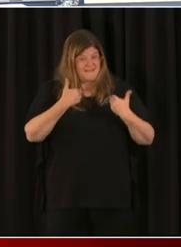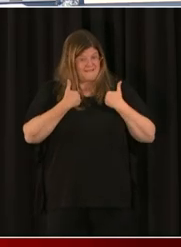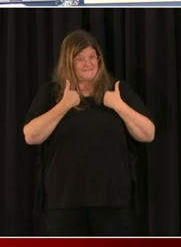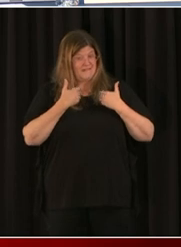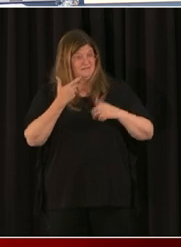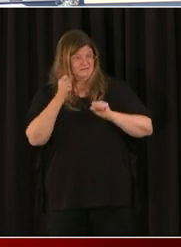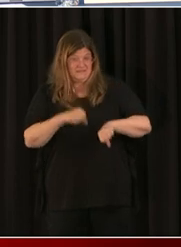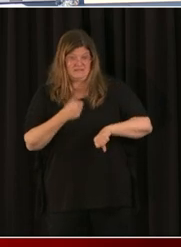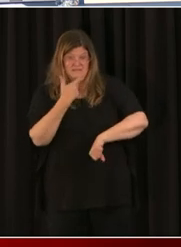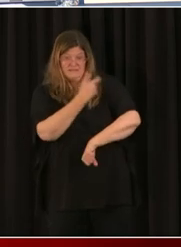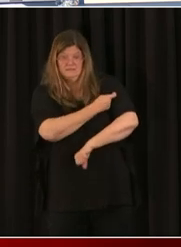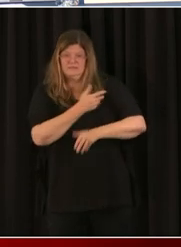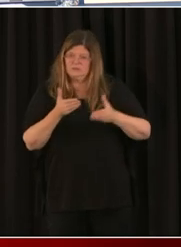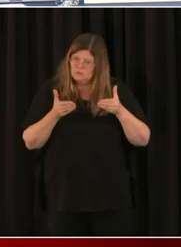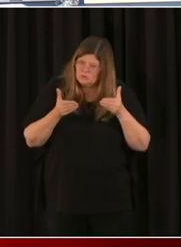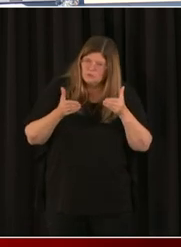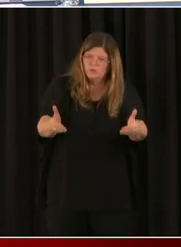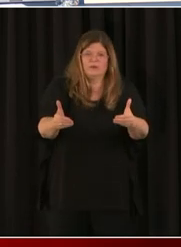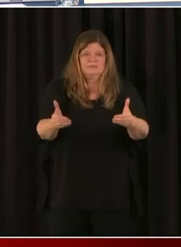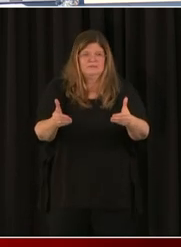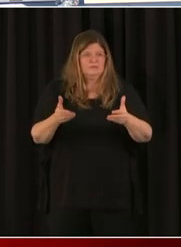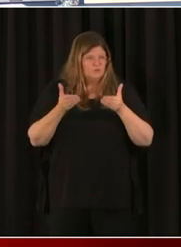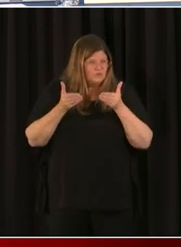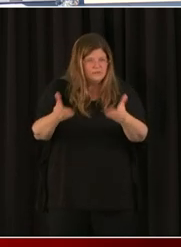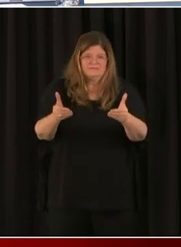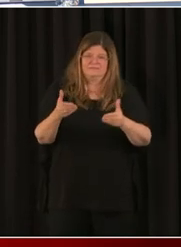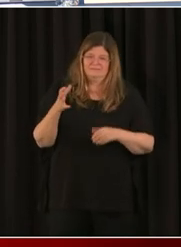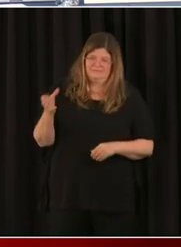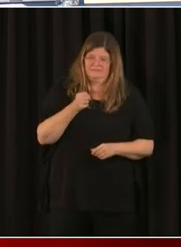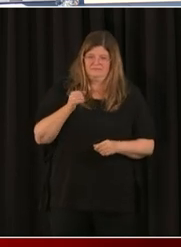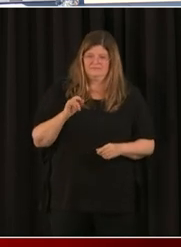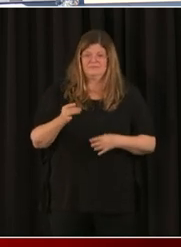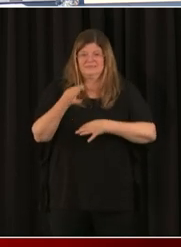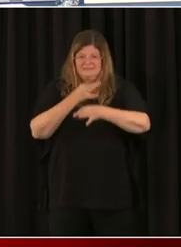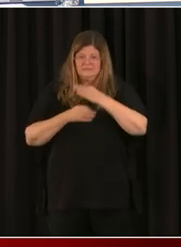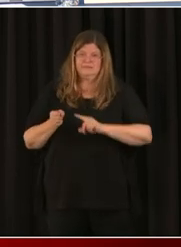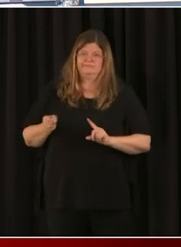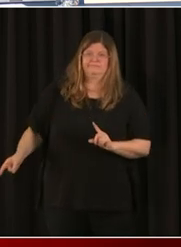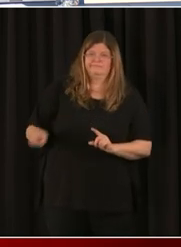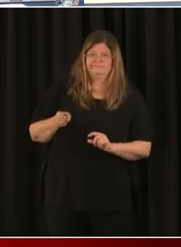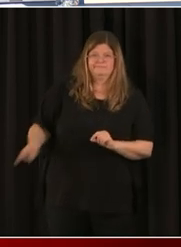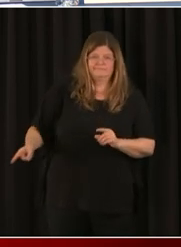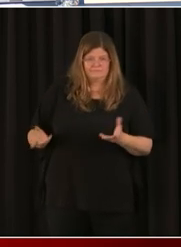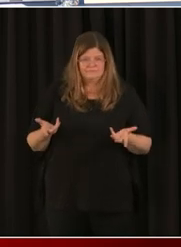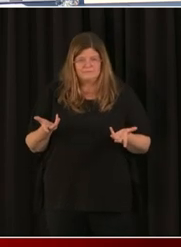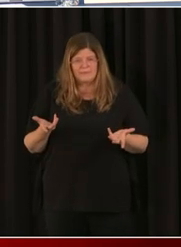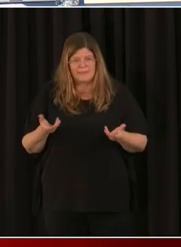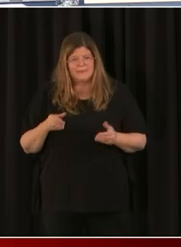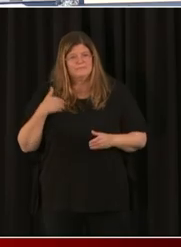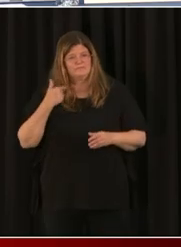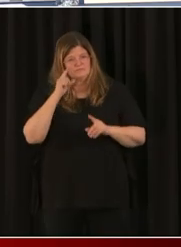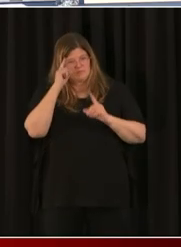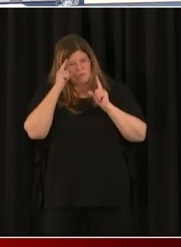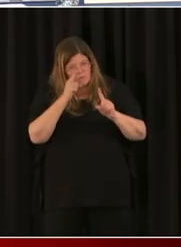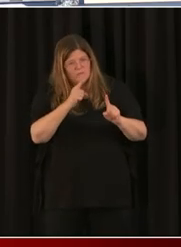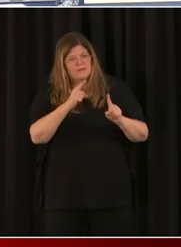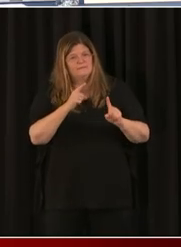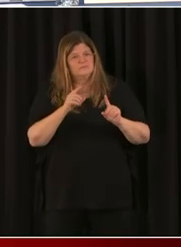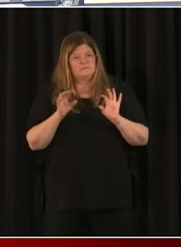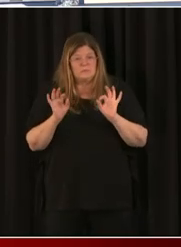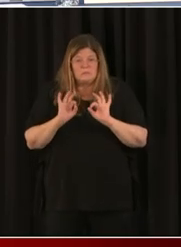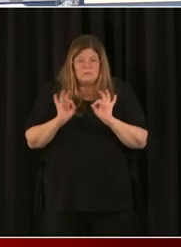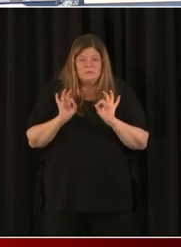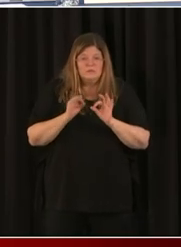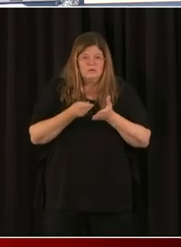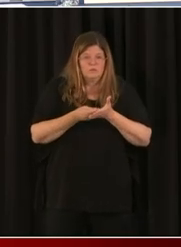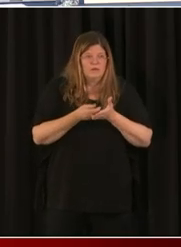could be vaccinated that day, you should vaccinate those patients in lieu of wasting vaccine. So our goal is to have minimal wastage